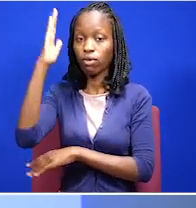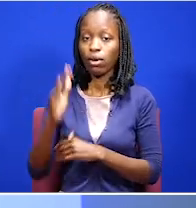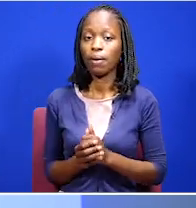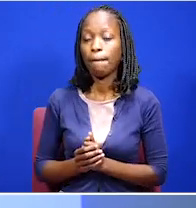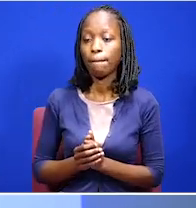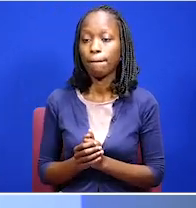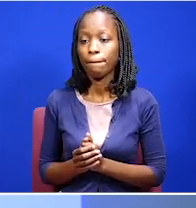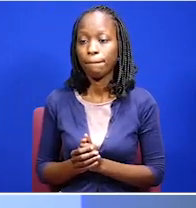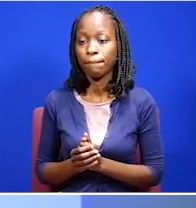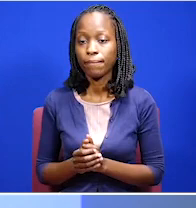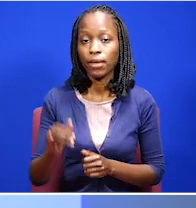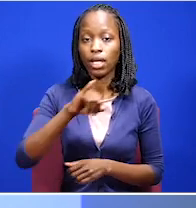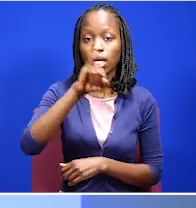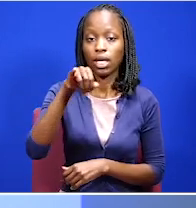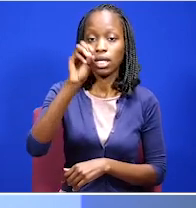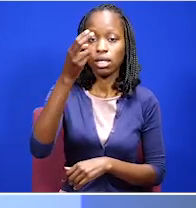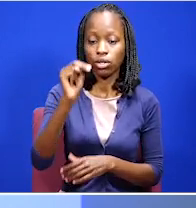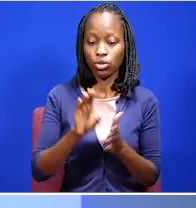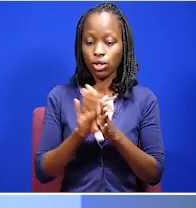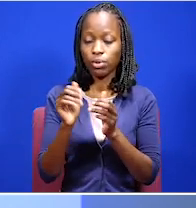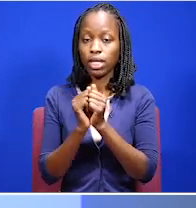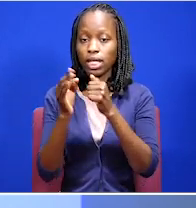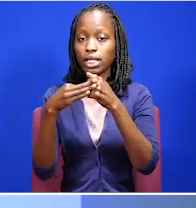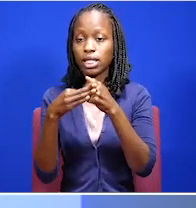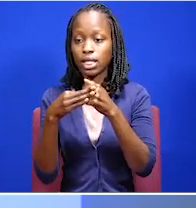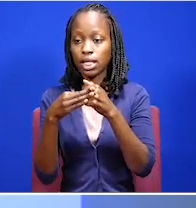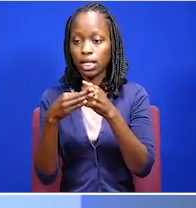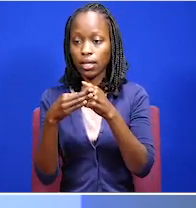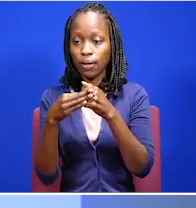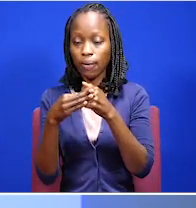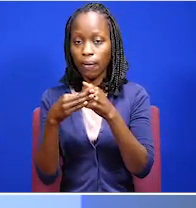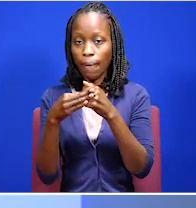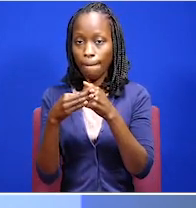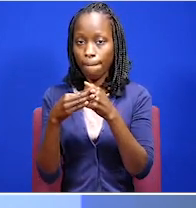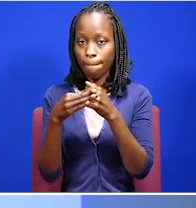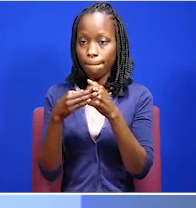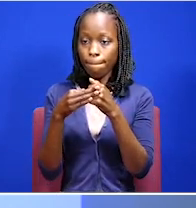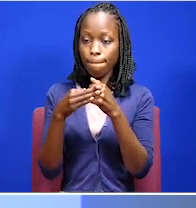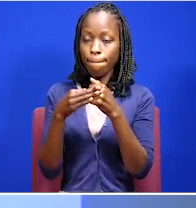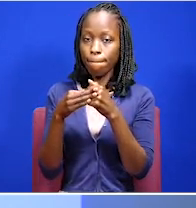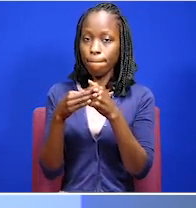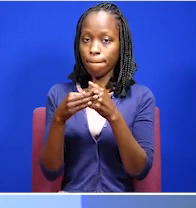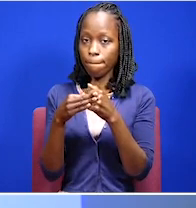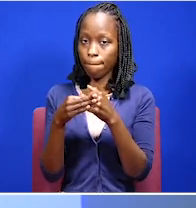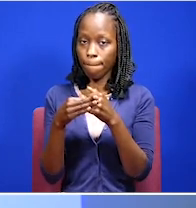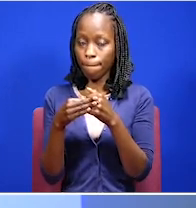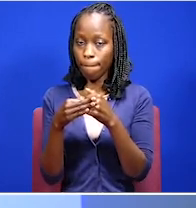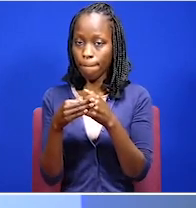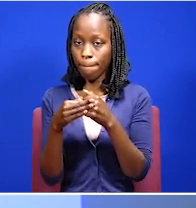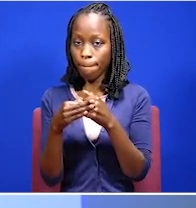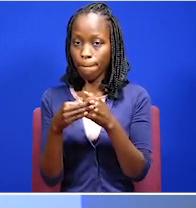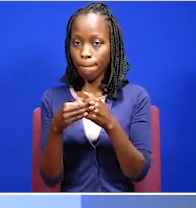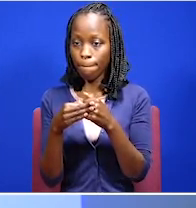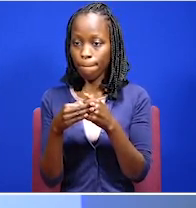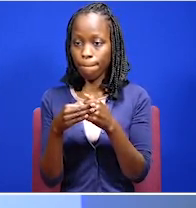And he sought the face of God. But let me tell you something. In John chapter 18, because I couldn't find the parallel of